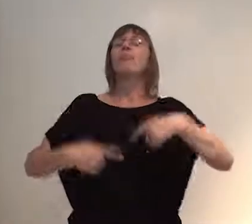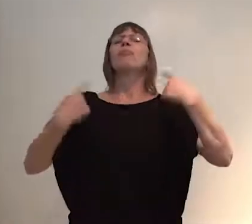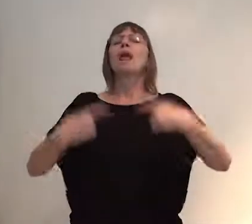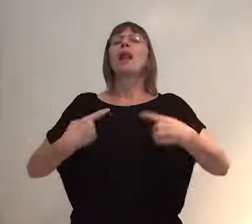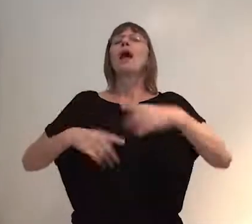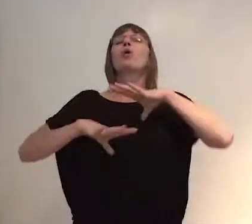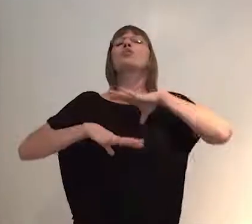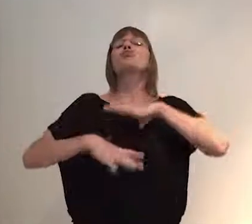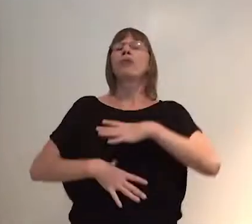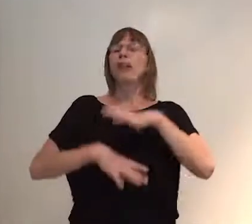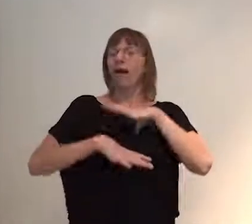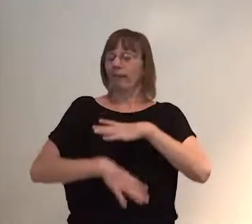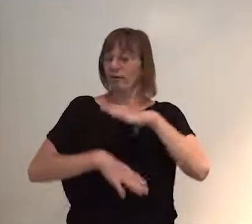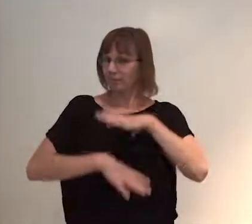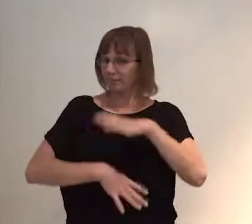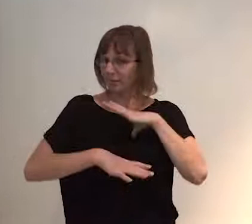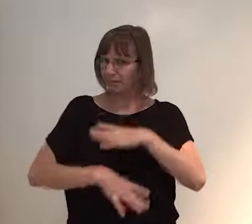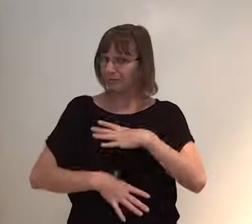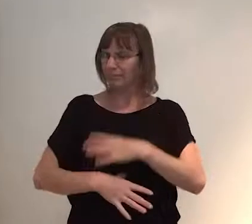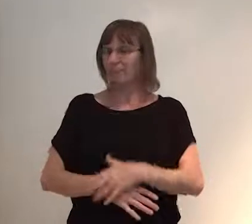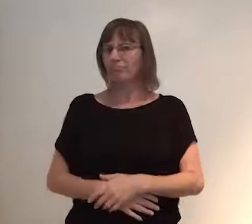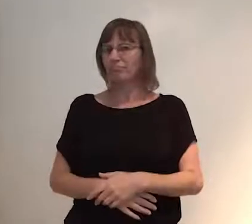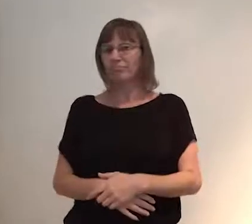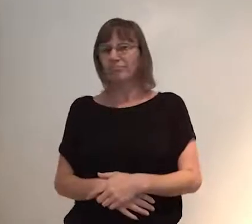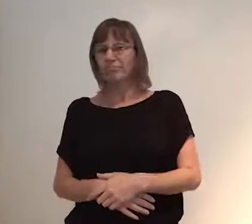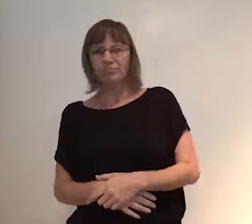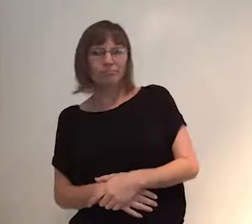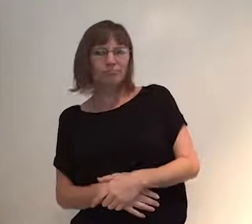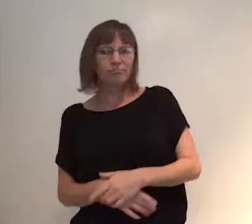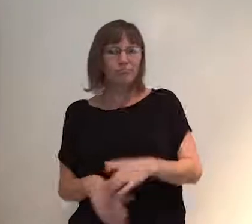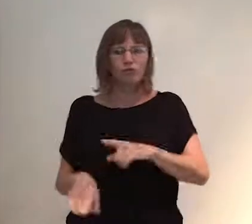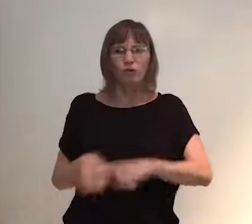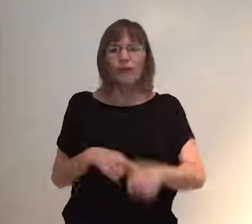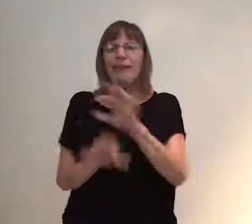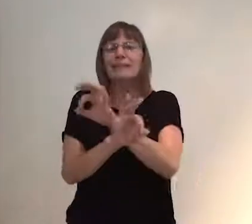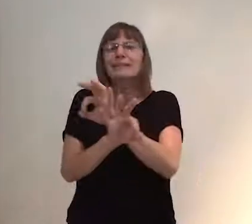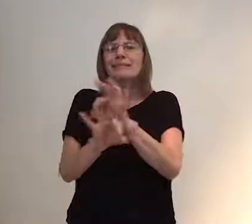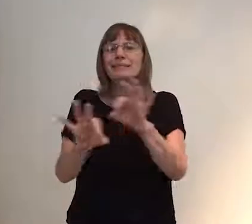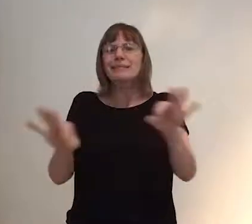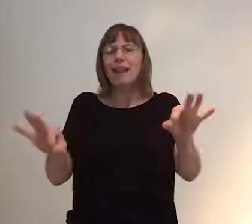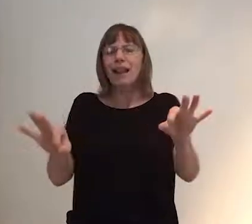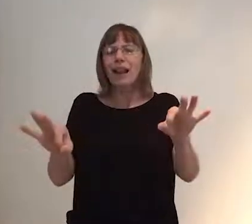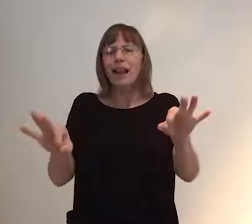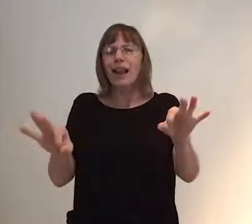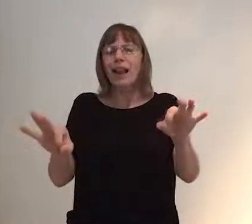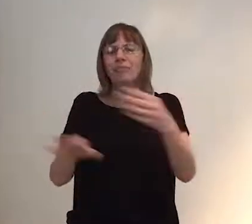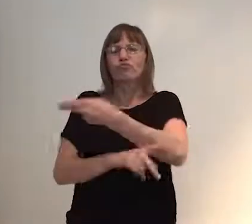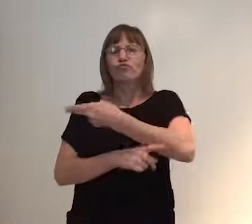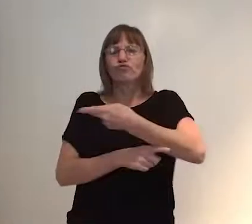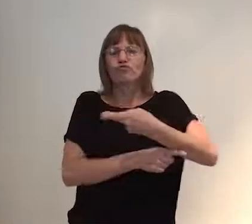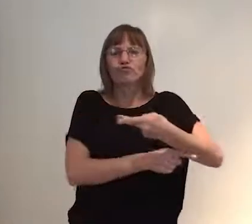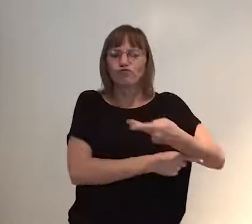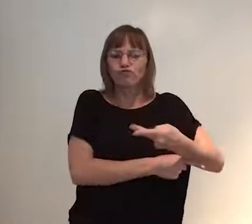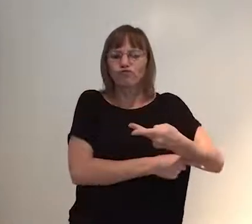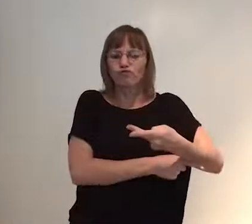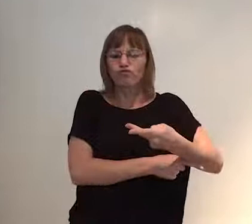Just allow them to relax and trying to find stillness lying there on the